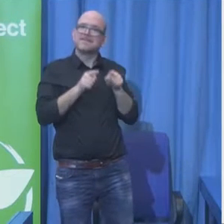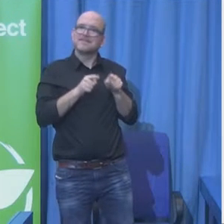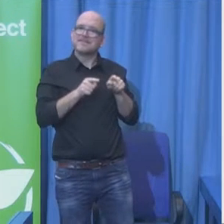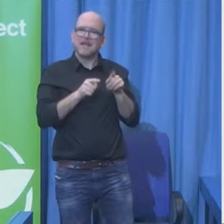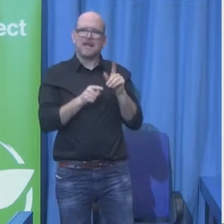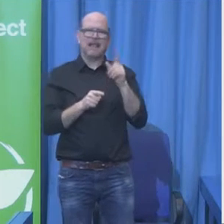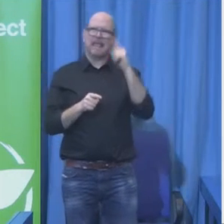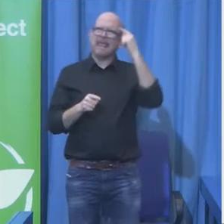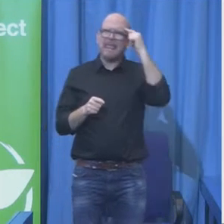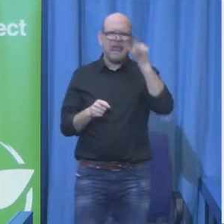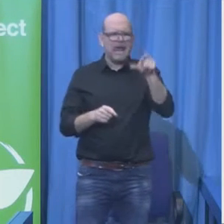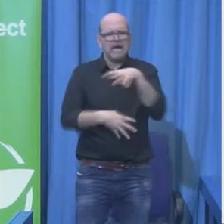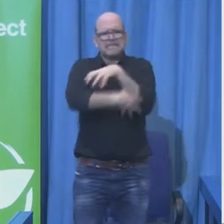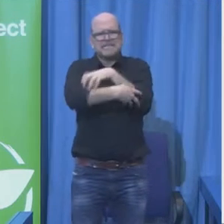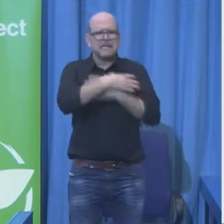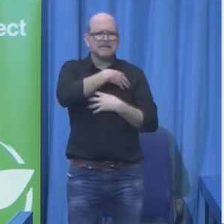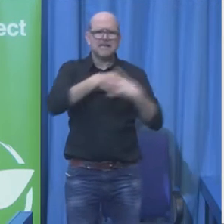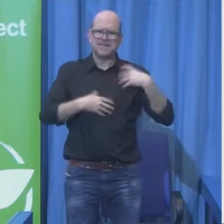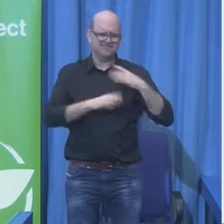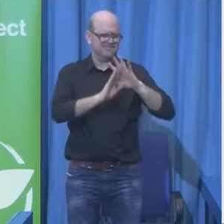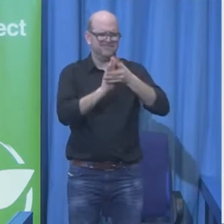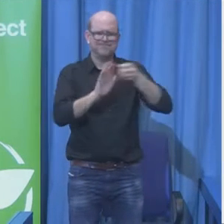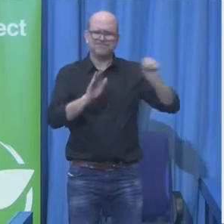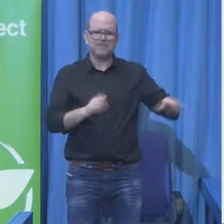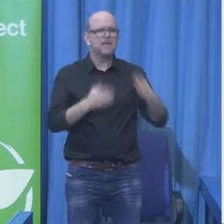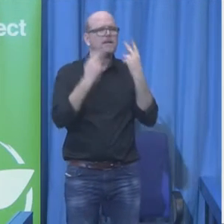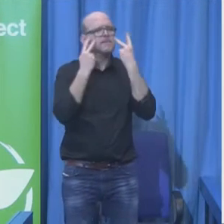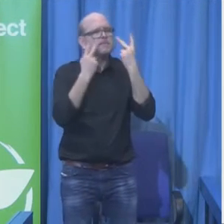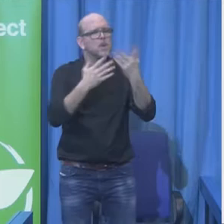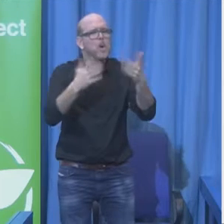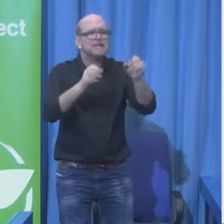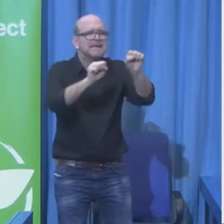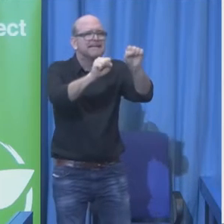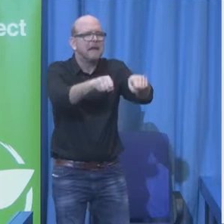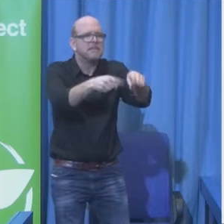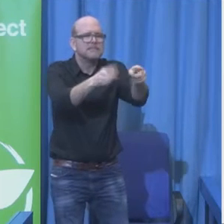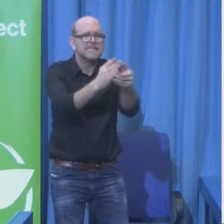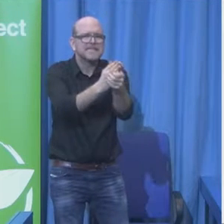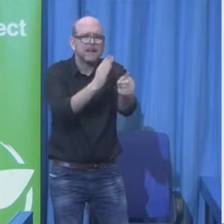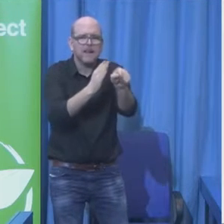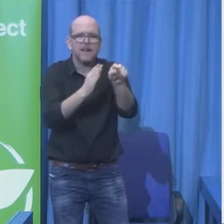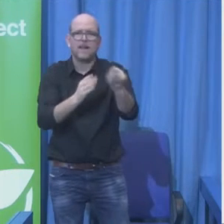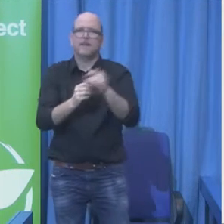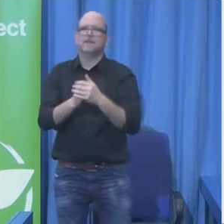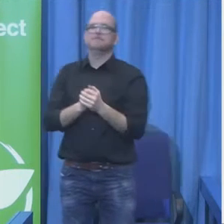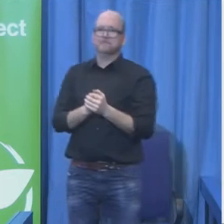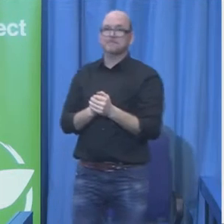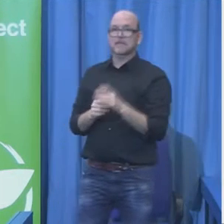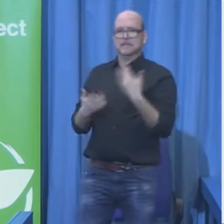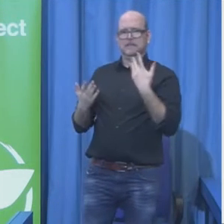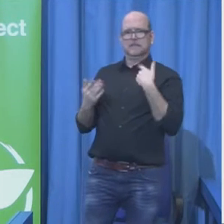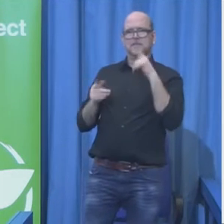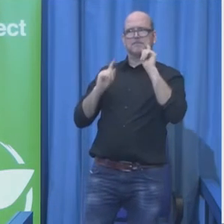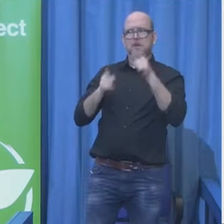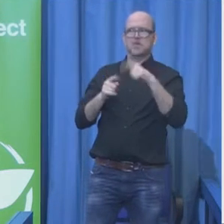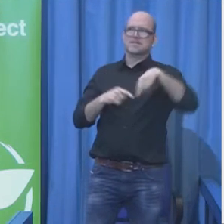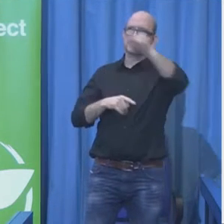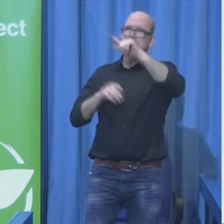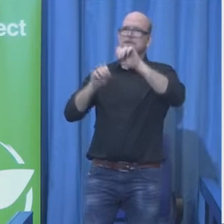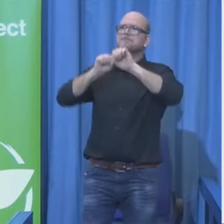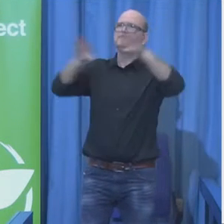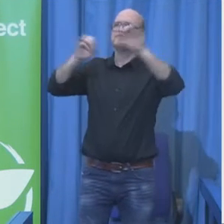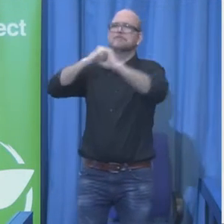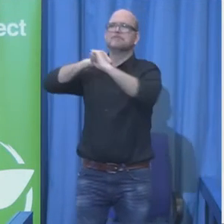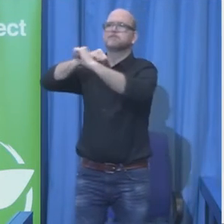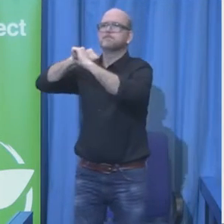and non-discrimination. Second, awareness raising. Third, accessibility. Fourth, equal recognition before the